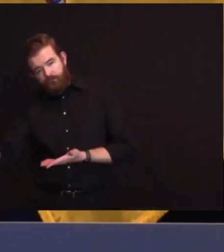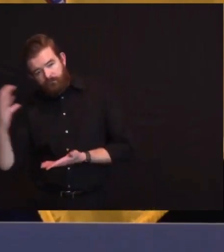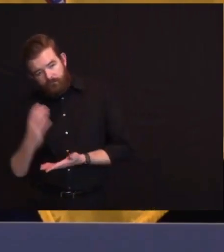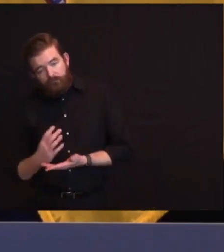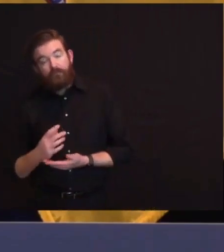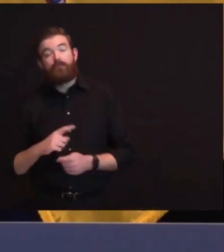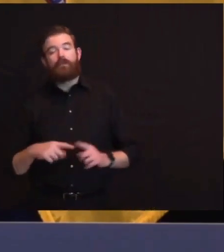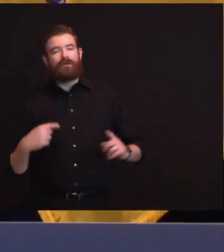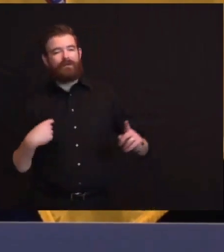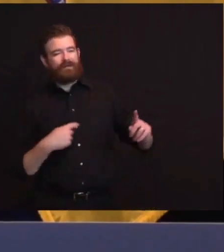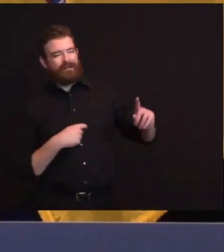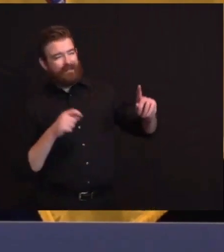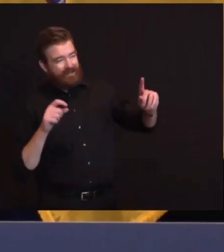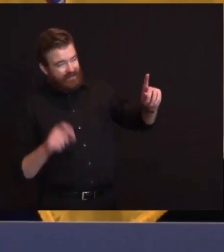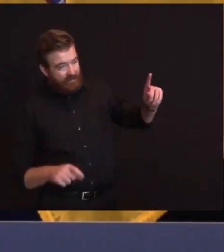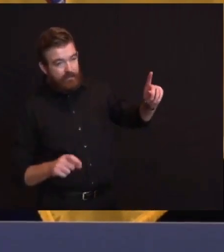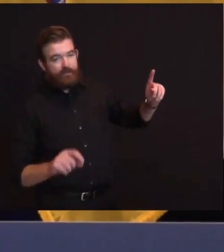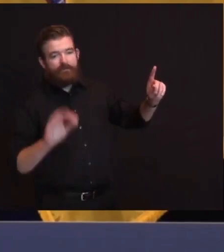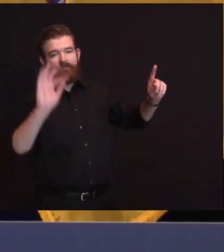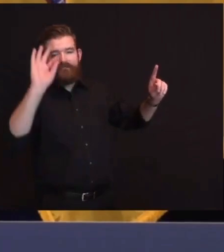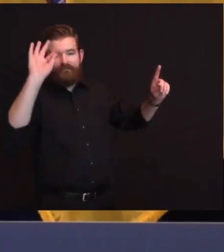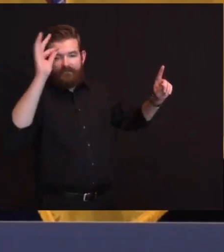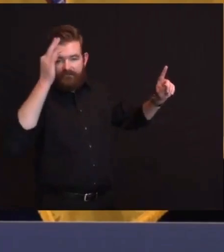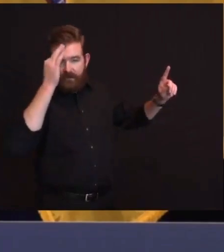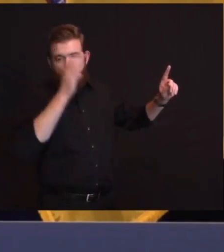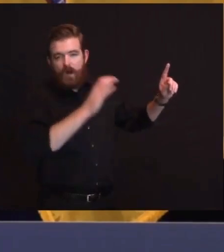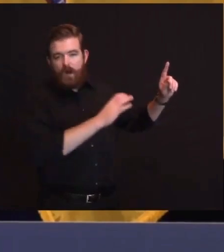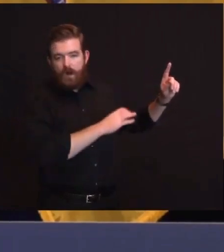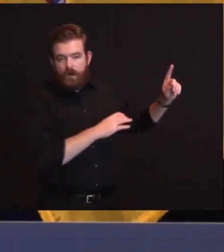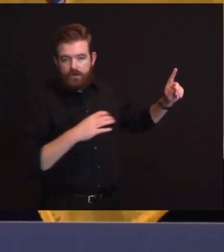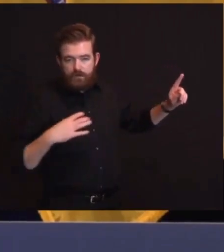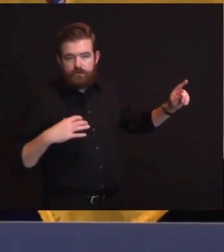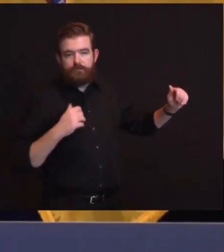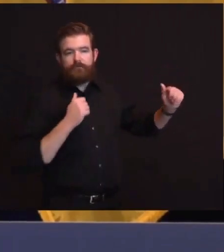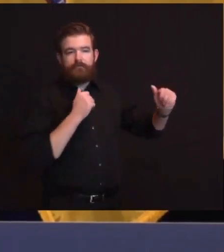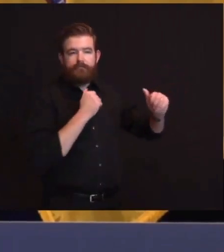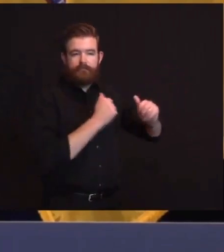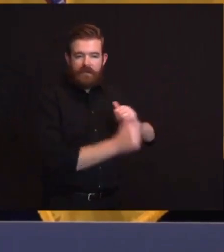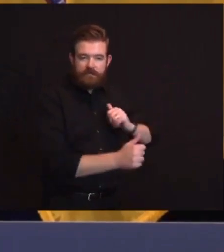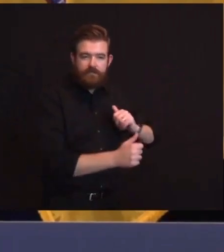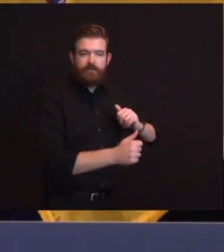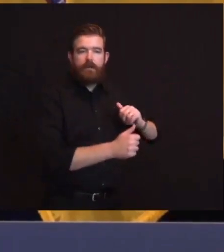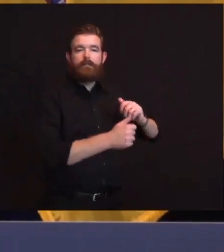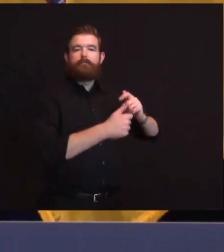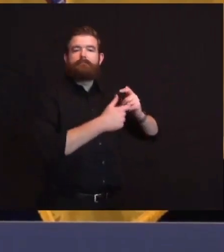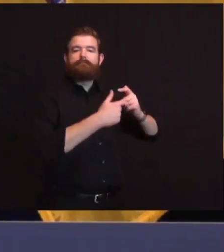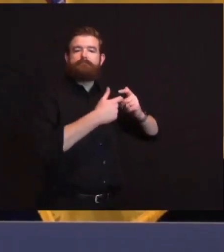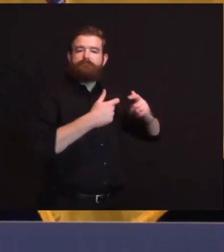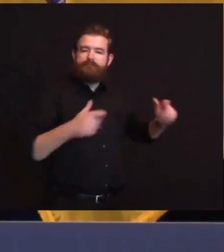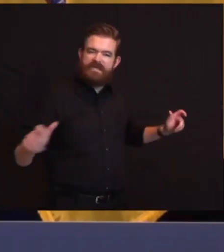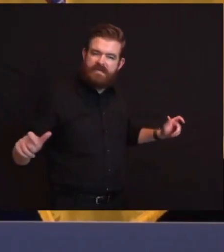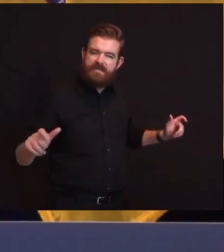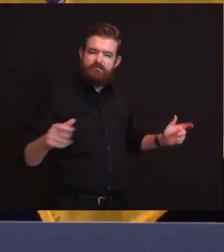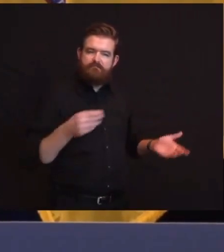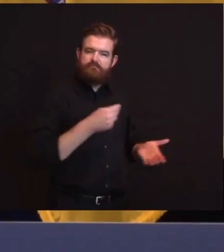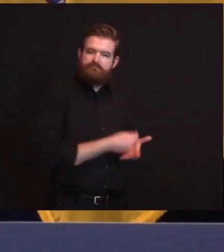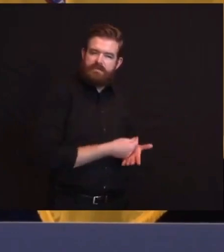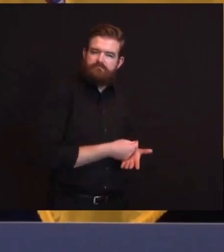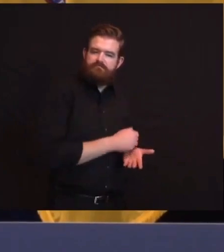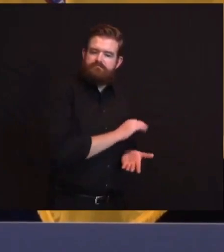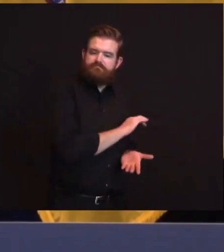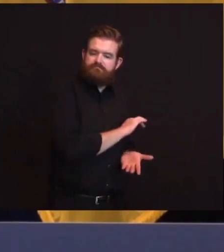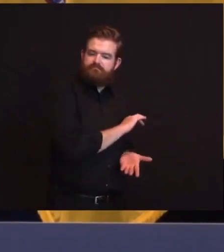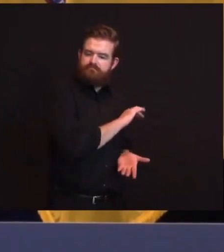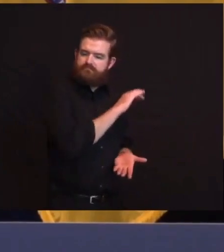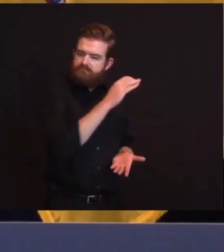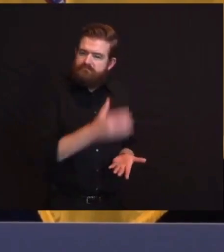Congress to pass a big, robust, sufficiently robust, I might add, bill that is signed by the